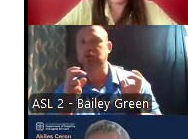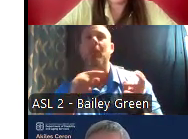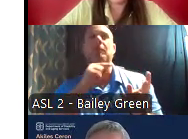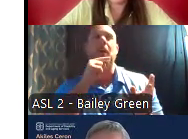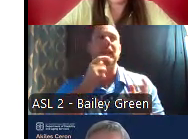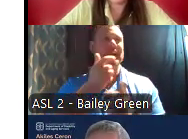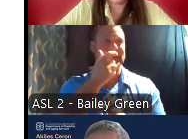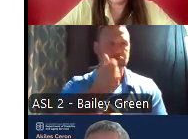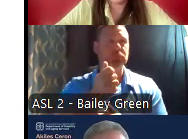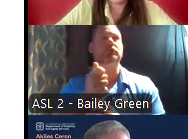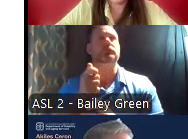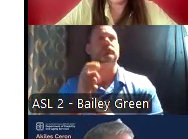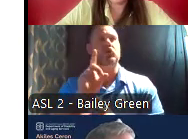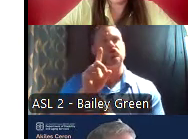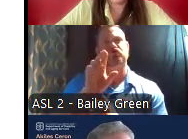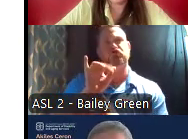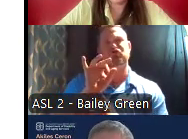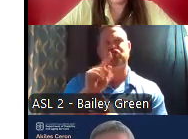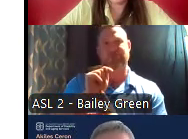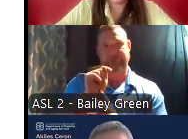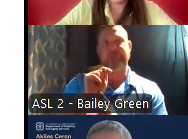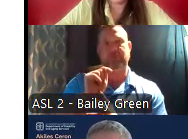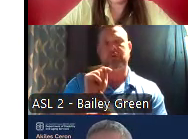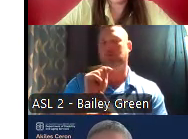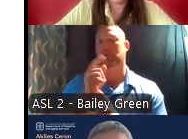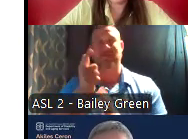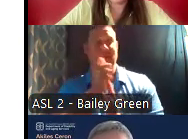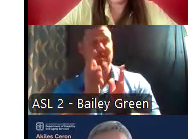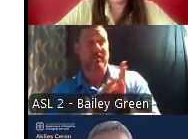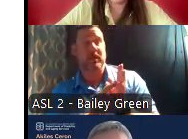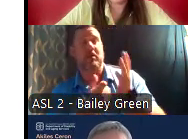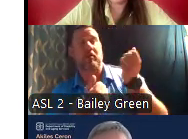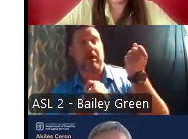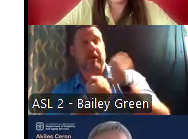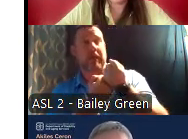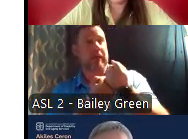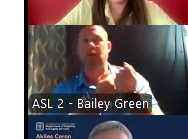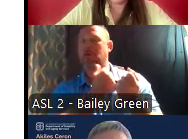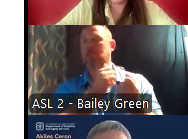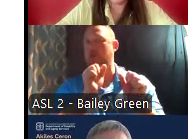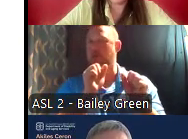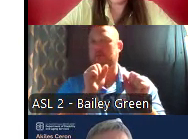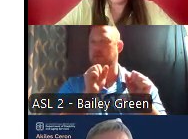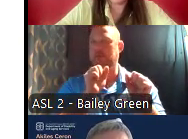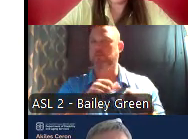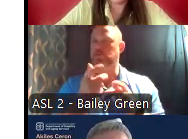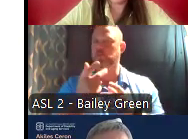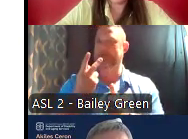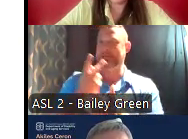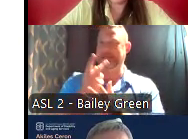interest drift, in which legal aid organizations are not able to keep legal aid attorneys